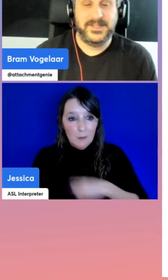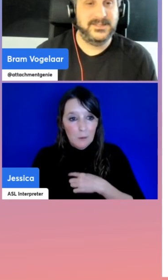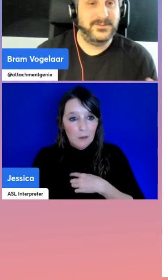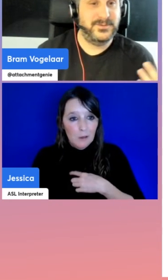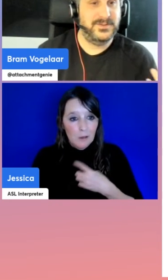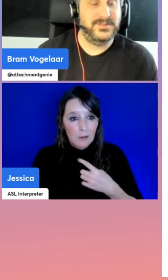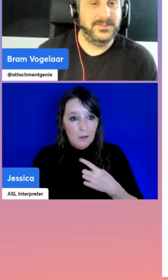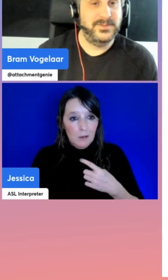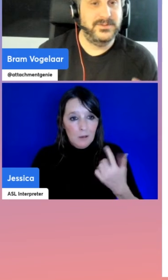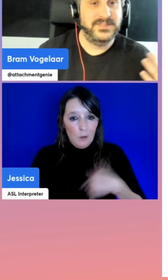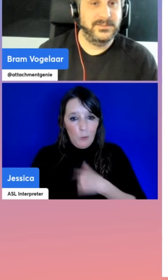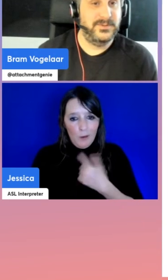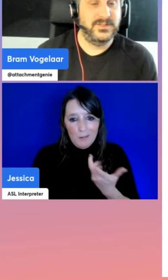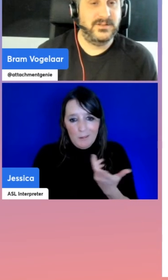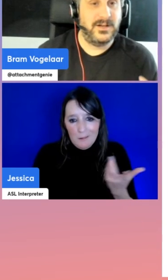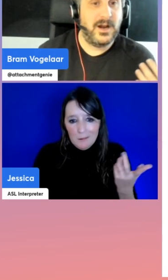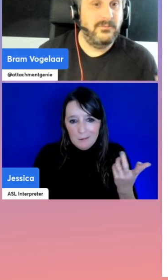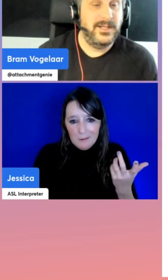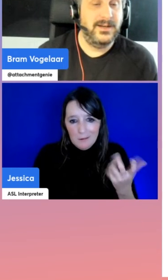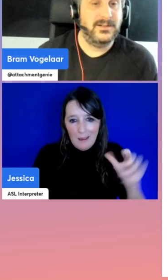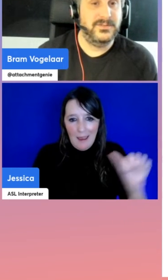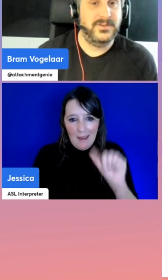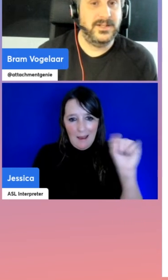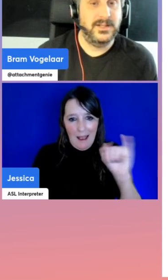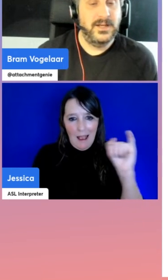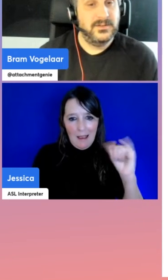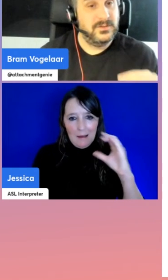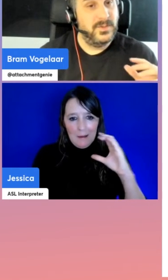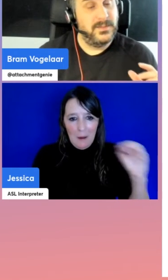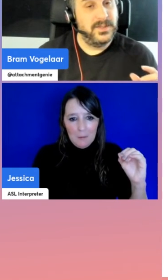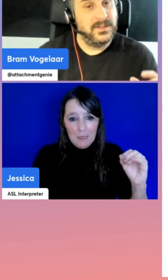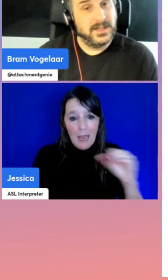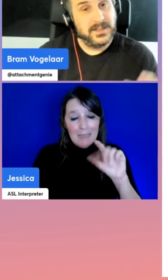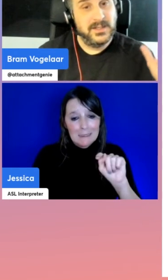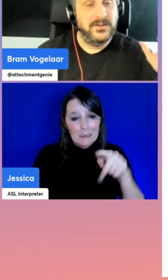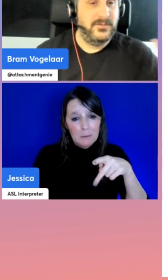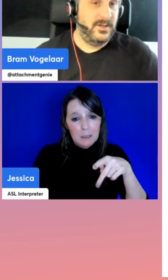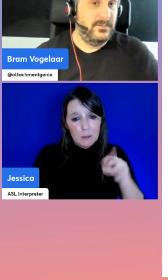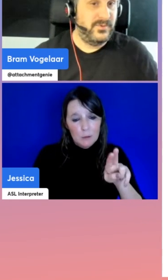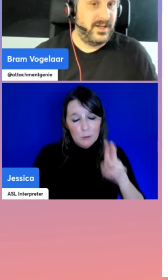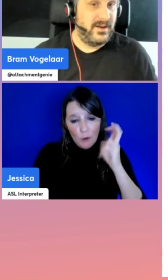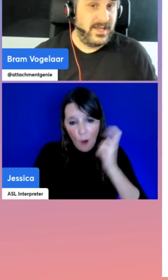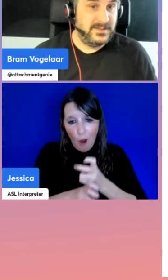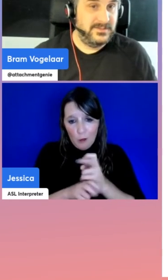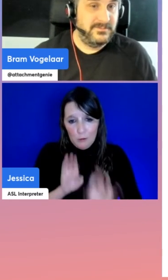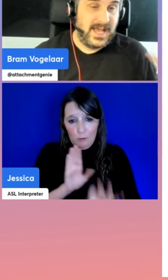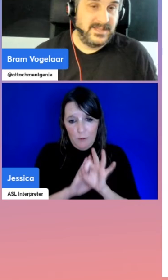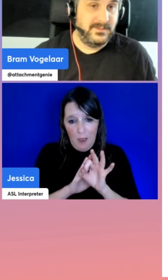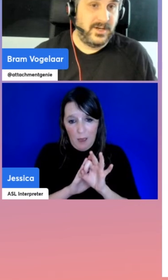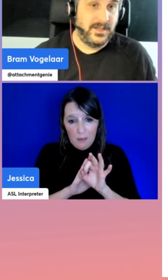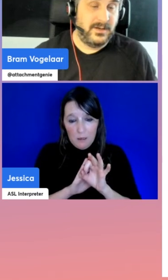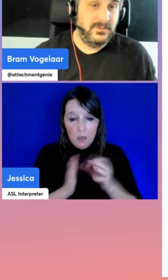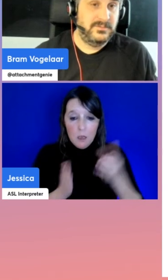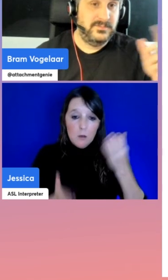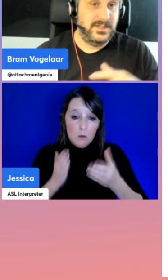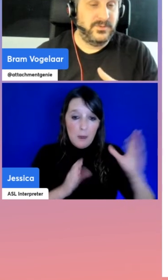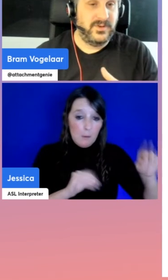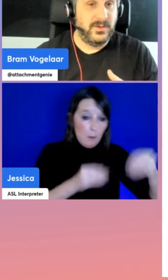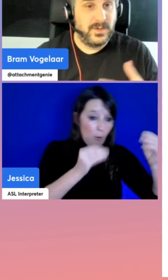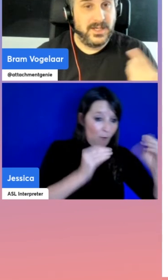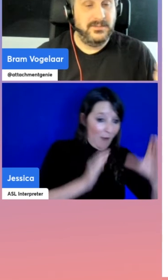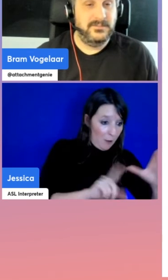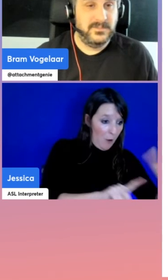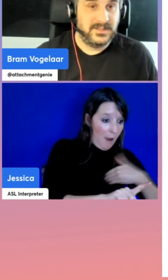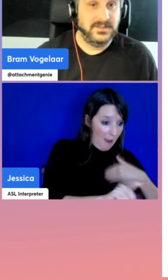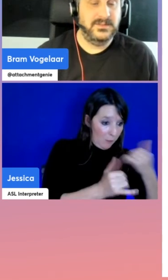we're all fishing for GPUs. GPUs are really hard to find. So it might be that provider X has them right now, and